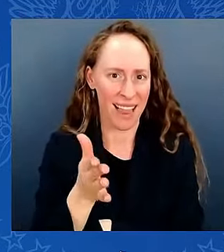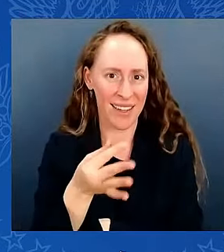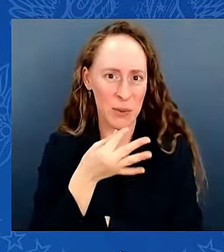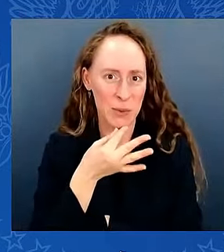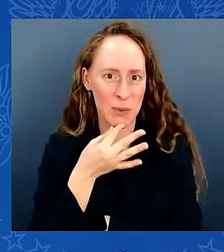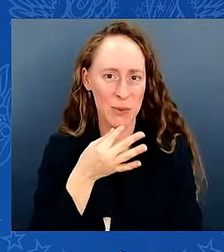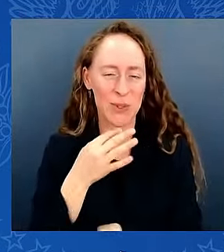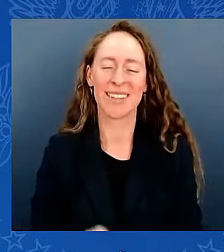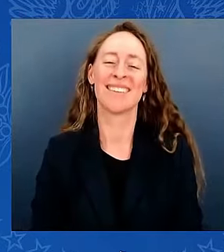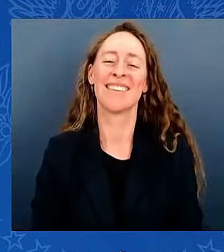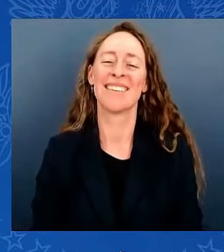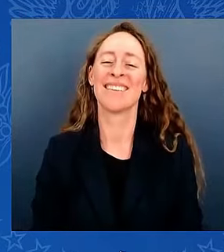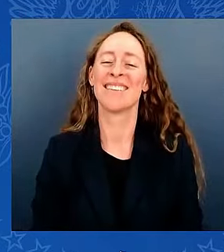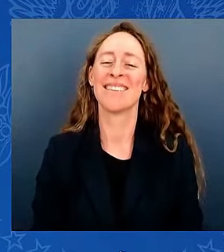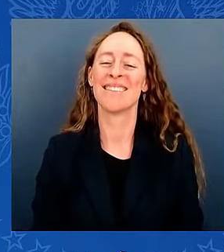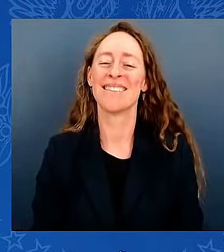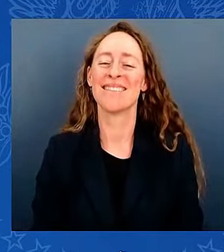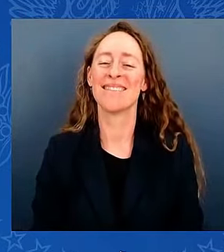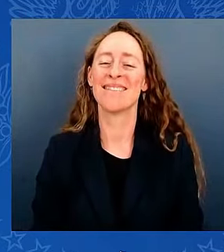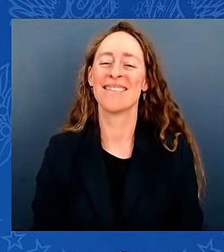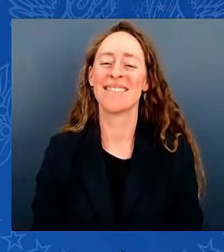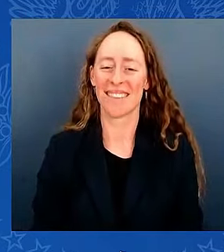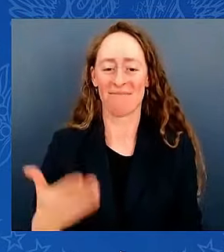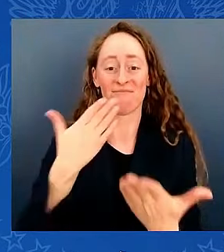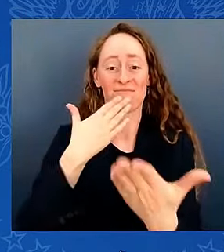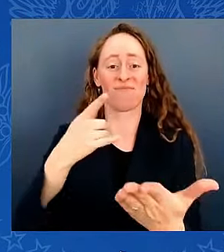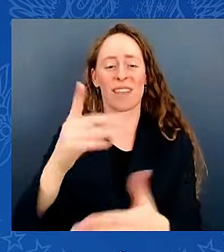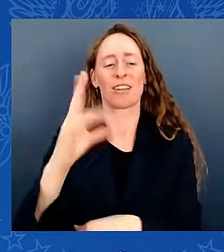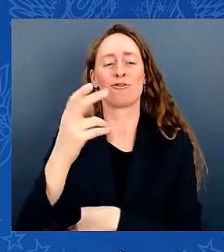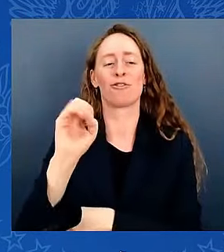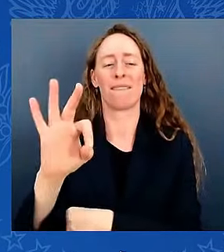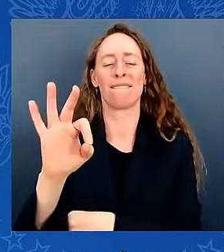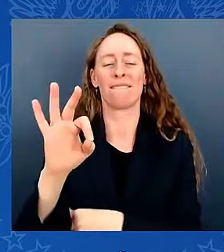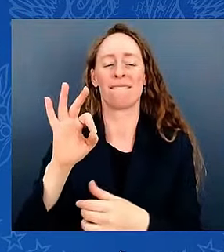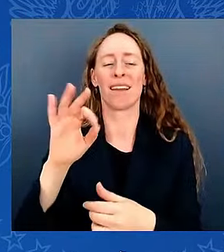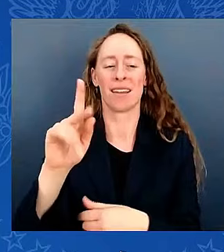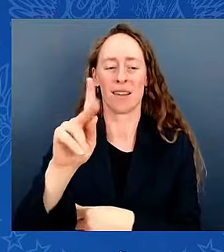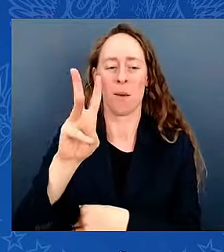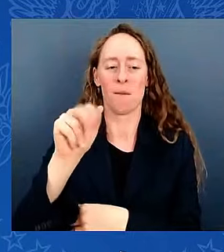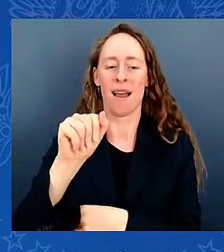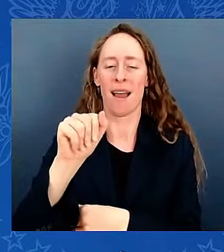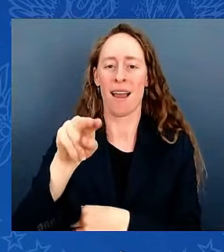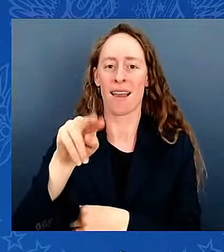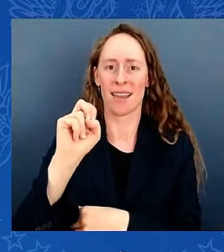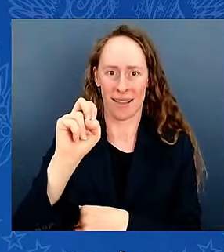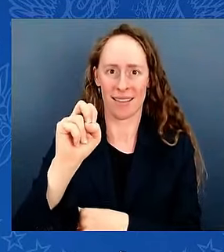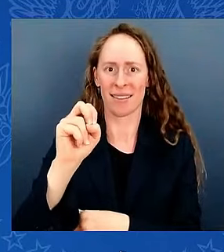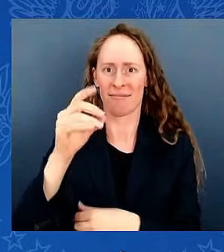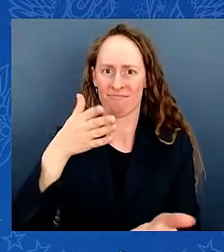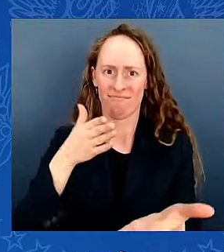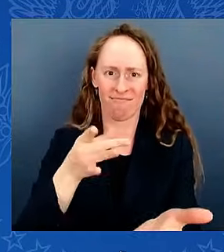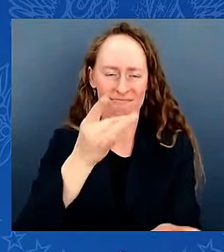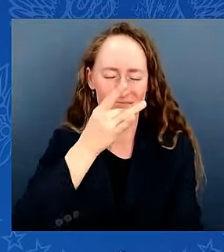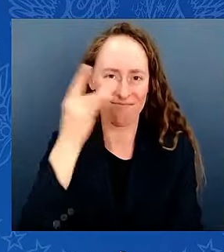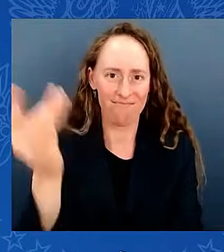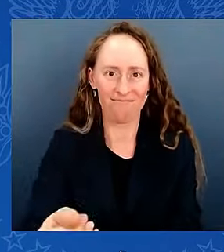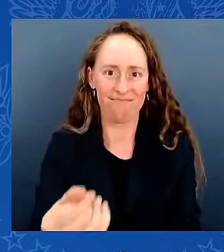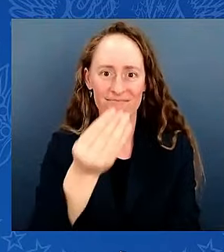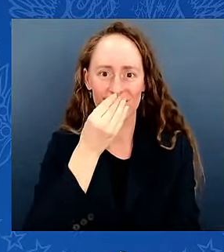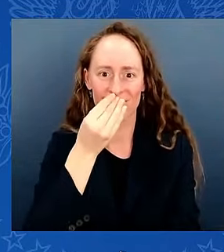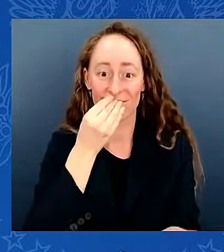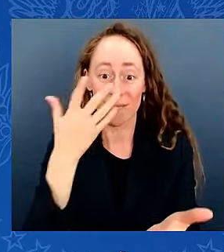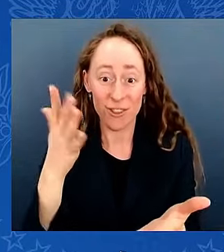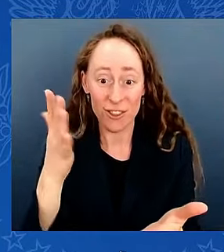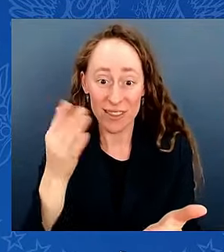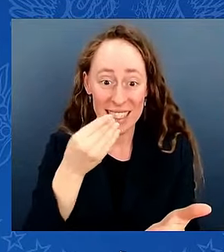Kwame, and the amazing food you're eating. I hope you got to eat it, or will eat it. And thank you, Shalonda and